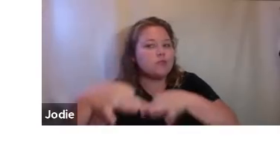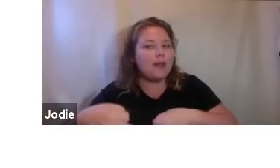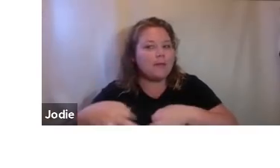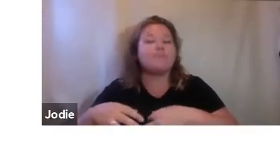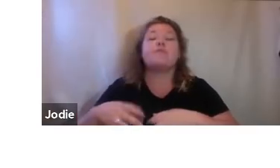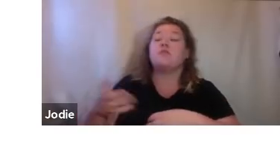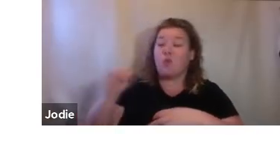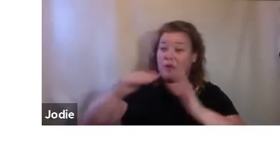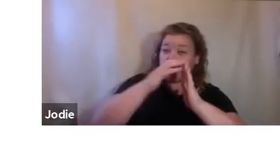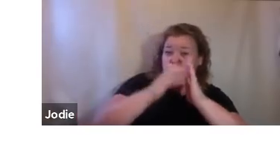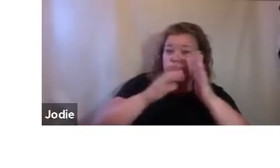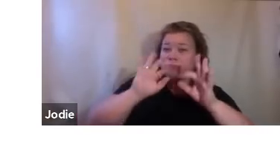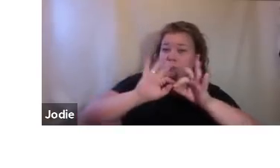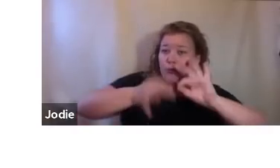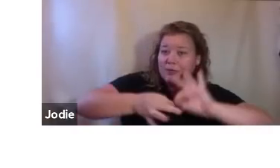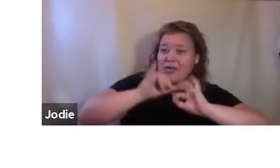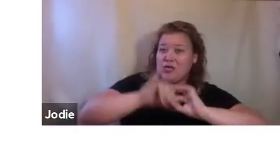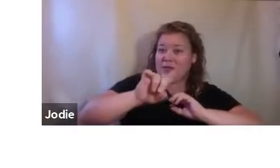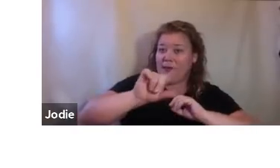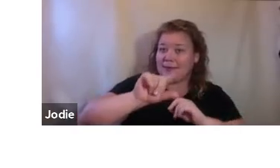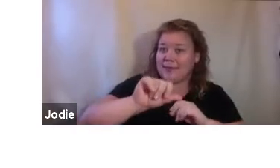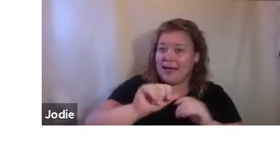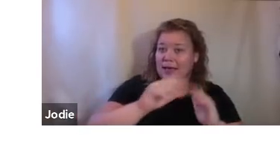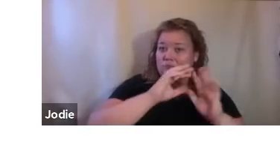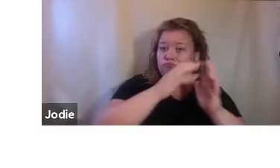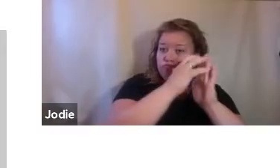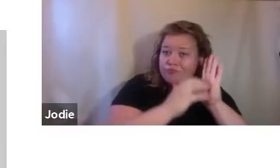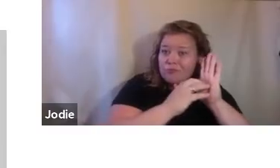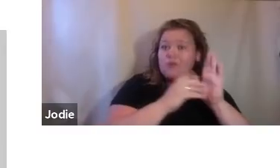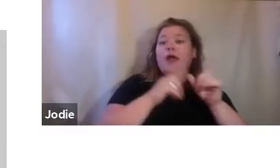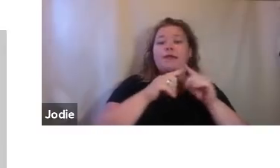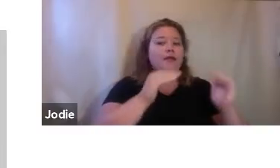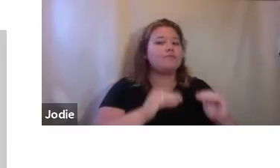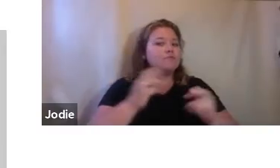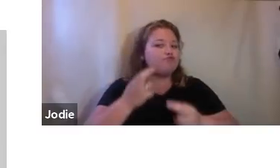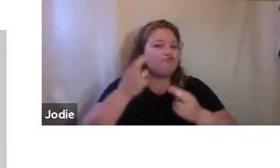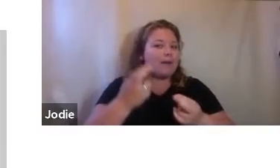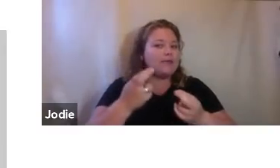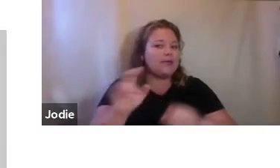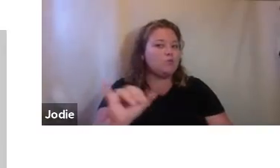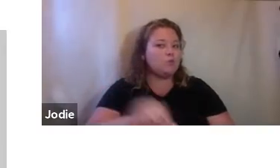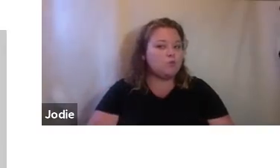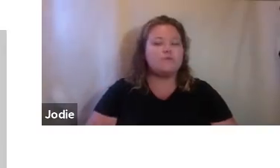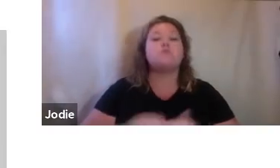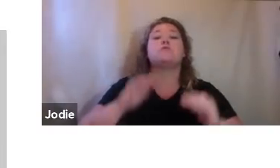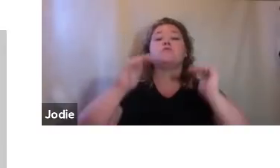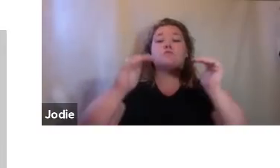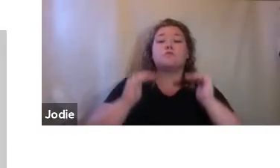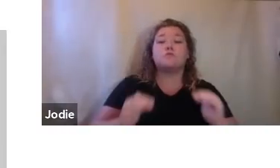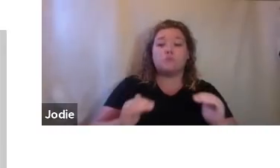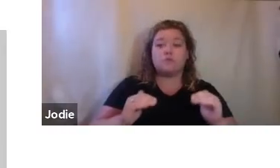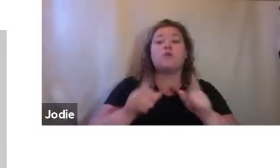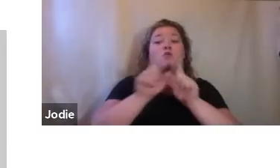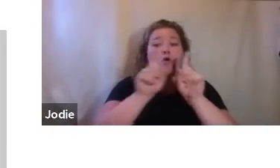may change each week depending upon the data. And finally, we've always had case data on